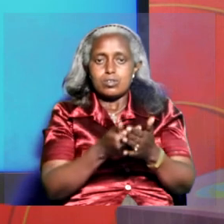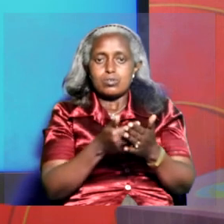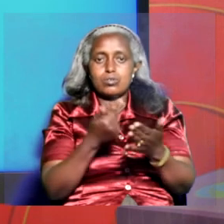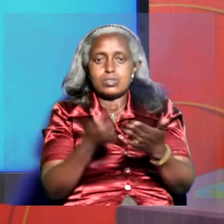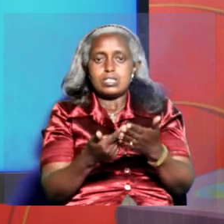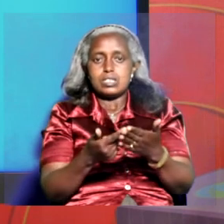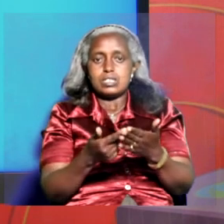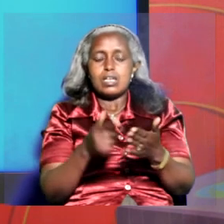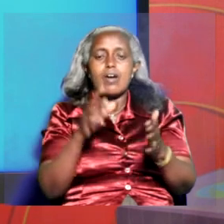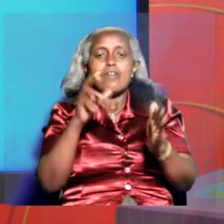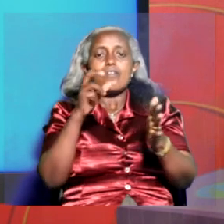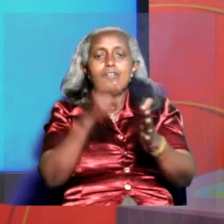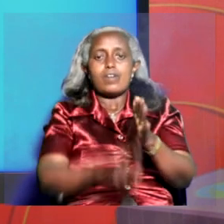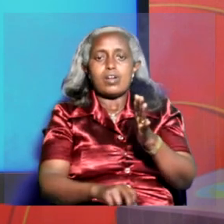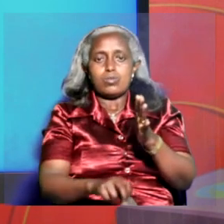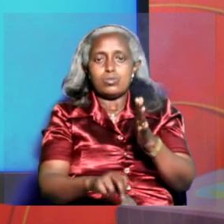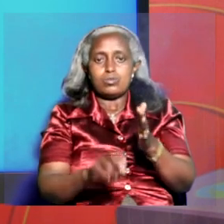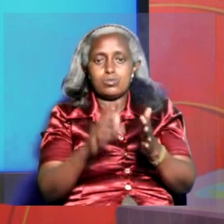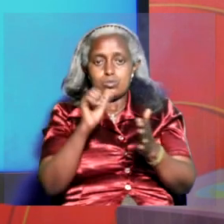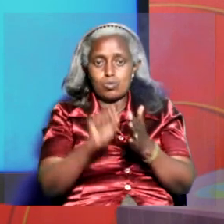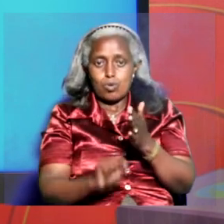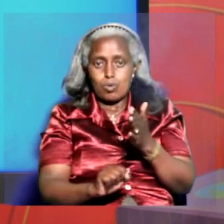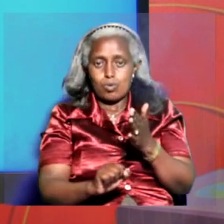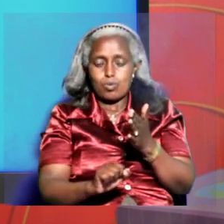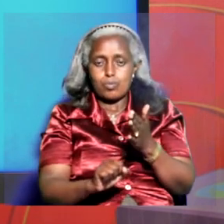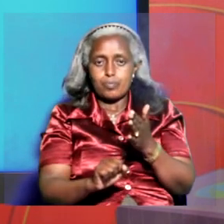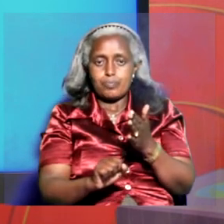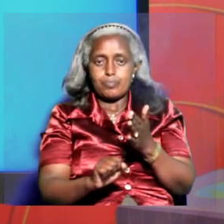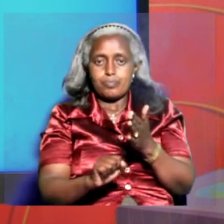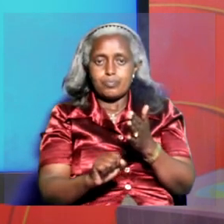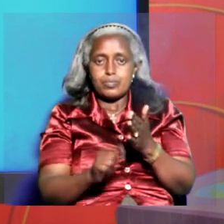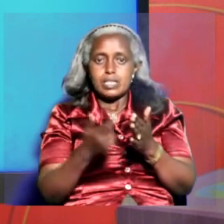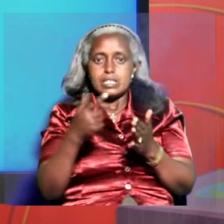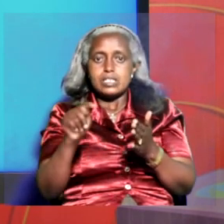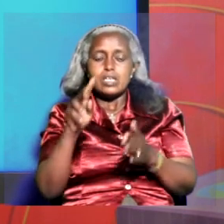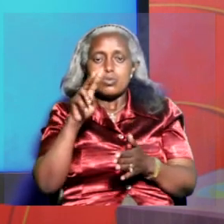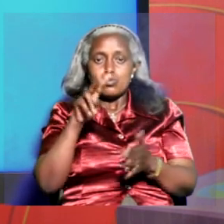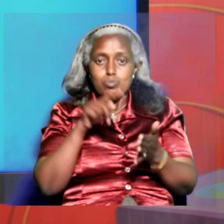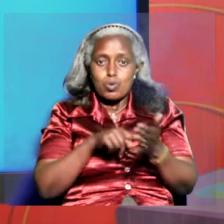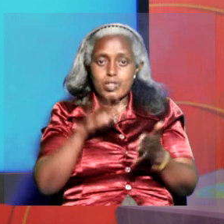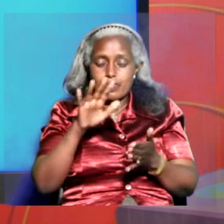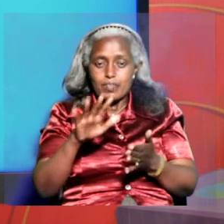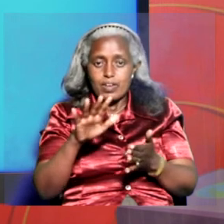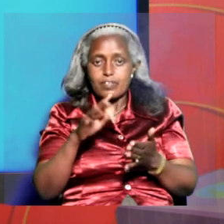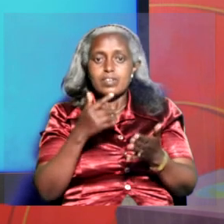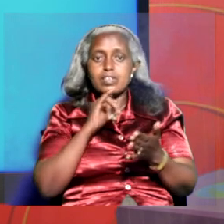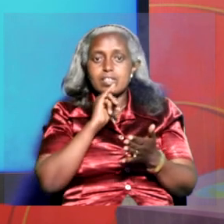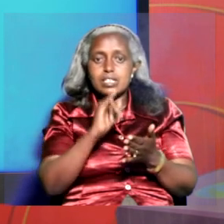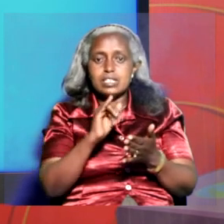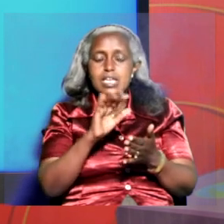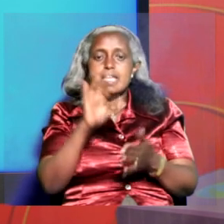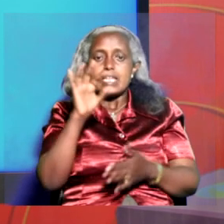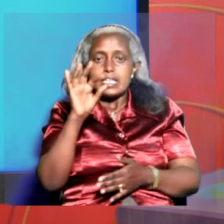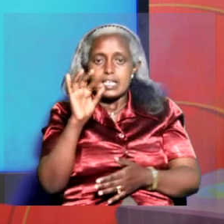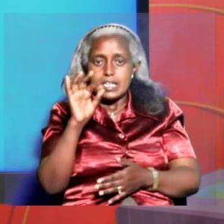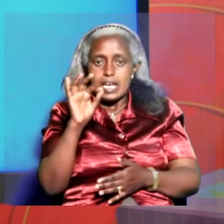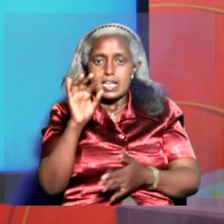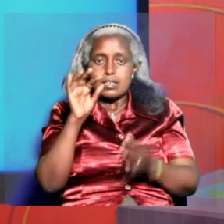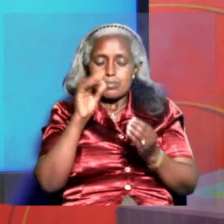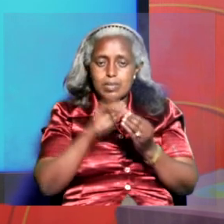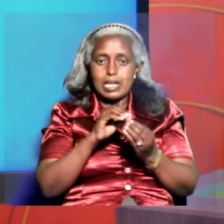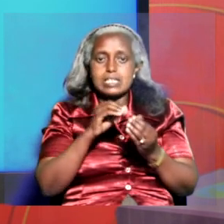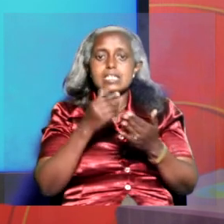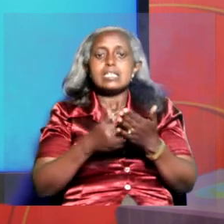this value. So the 2.5 item is this 9, it's 9 plus